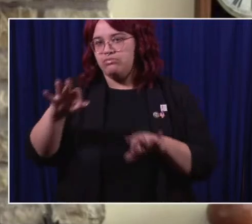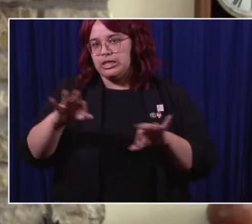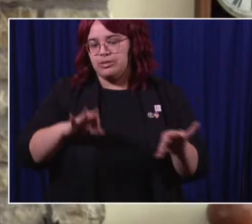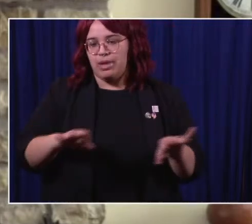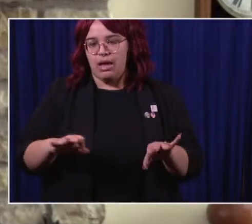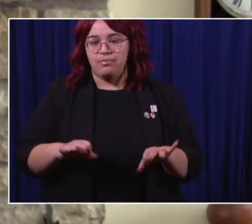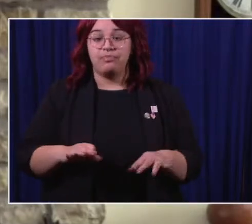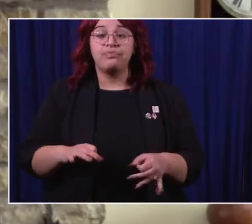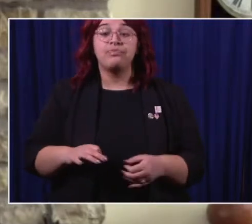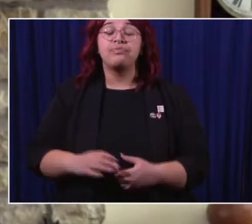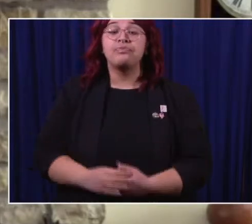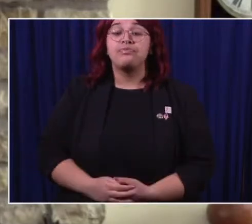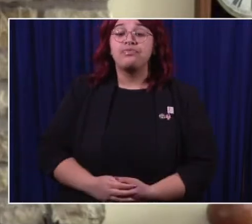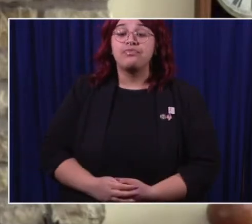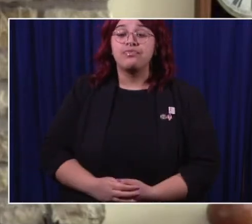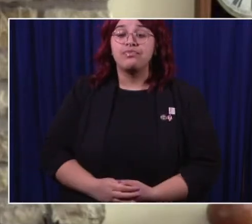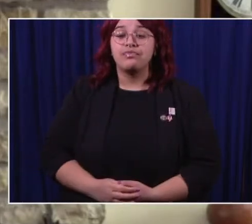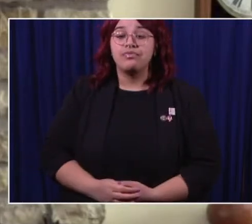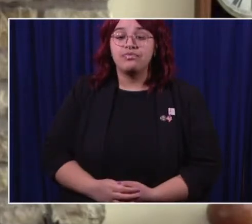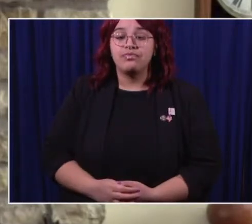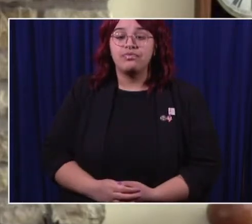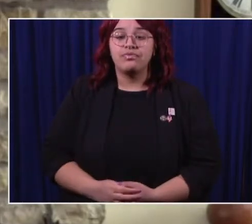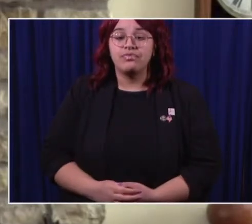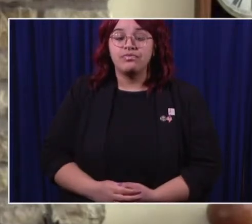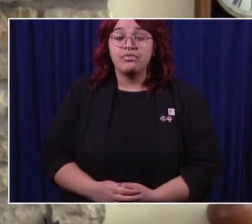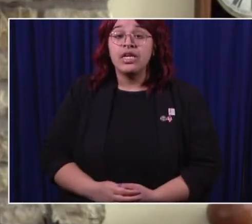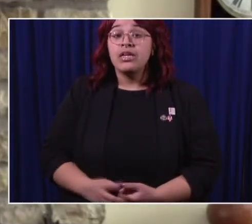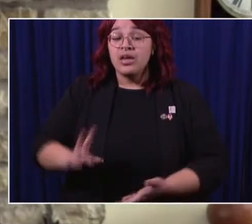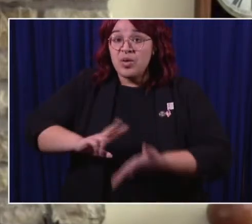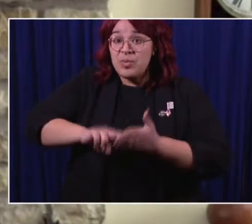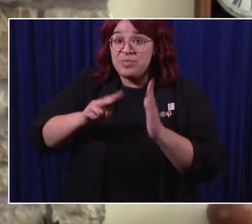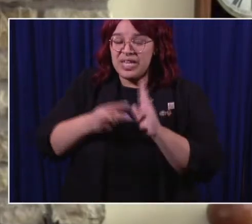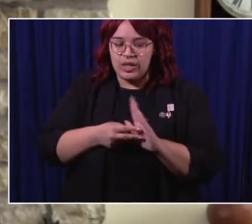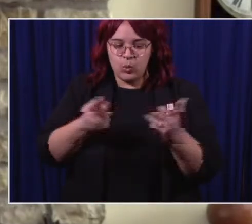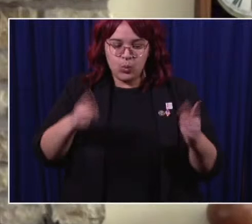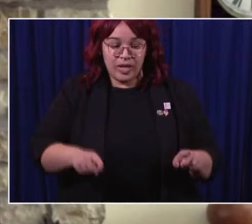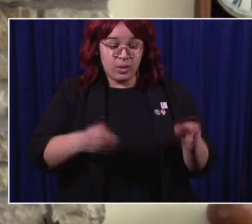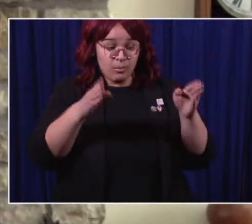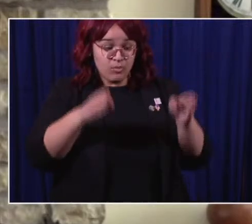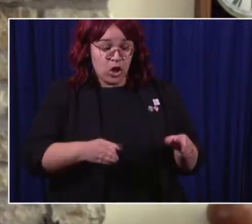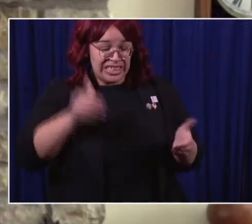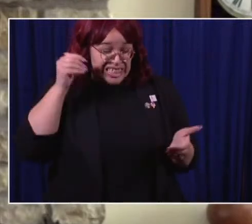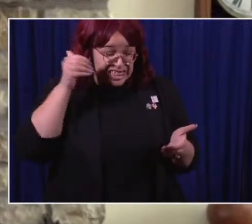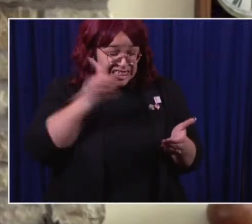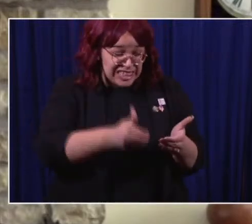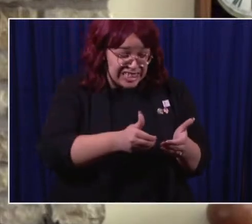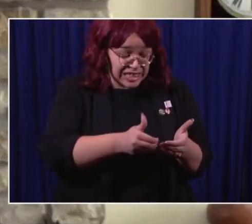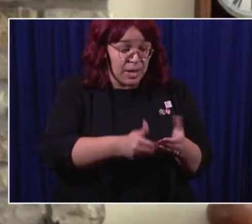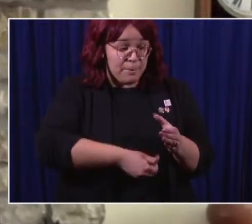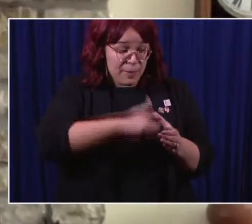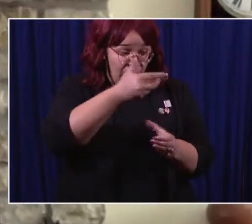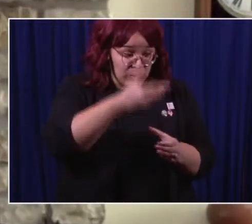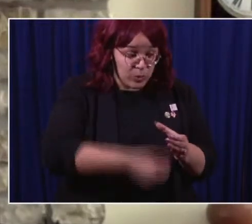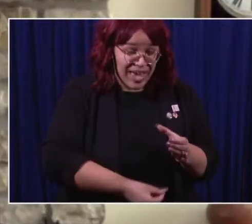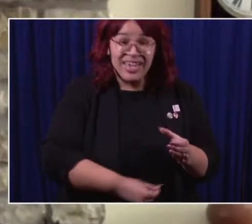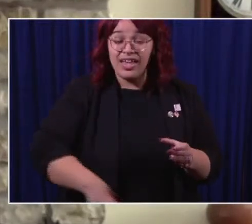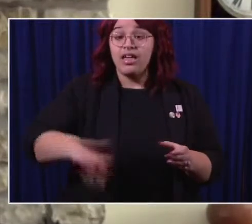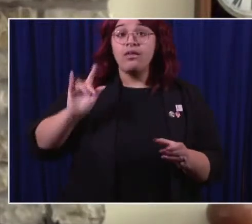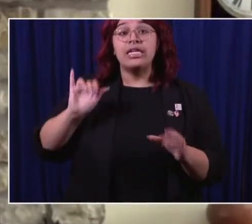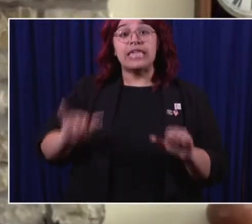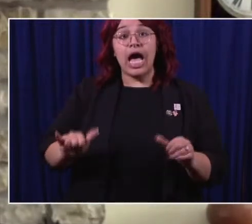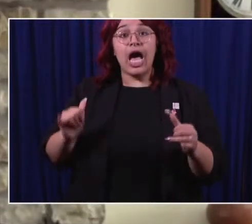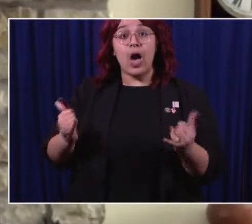Compassionate care is not just for end-of-life situations. Again, compassionate care is not just